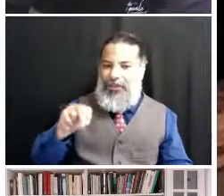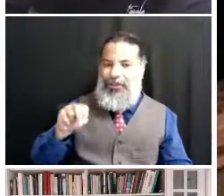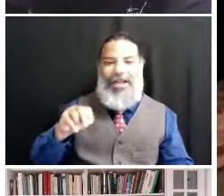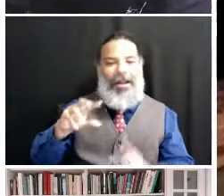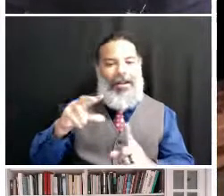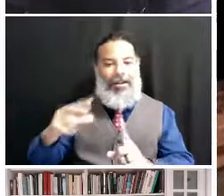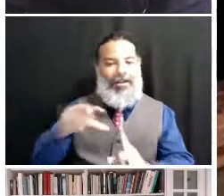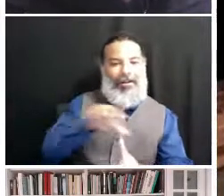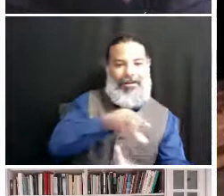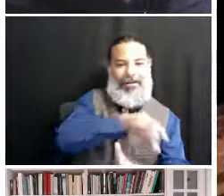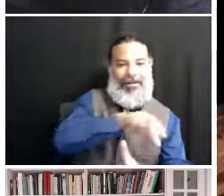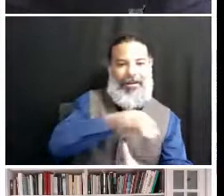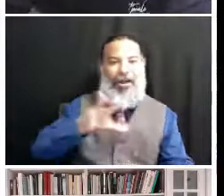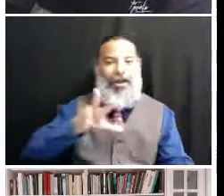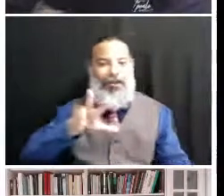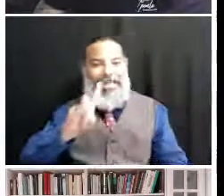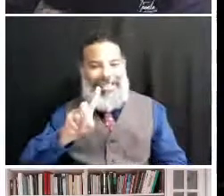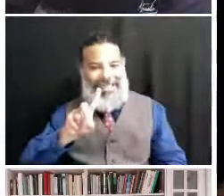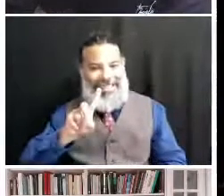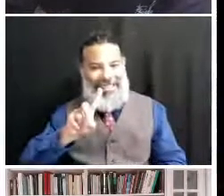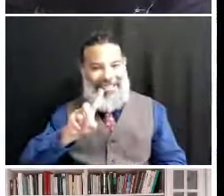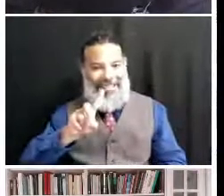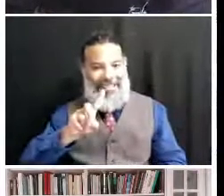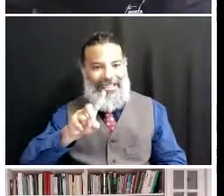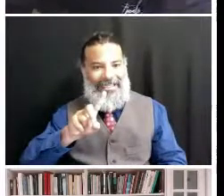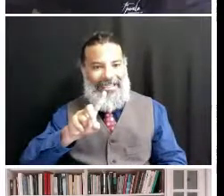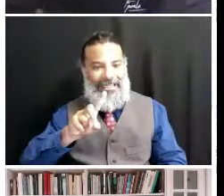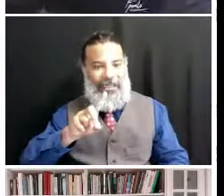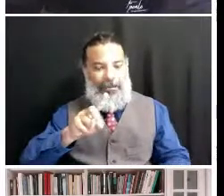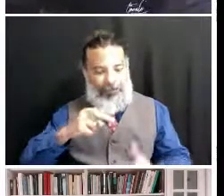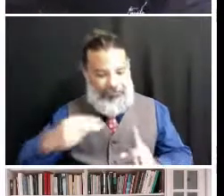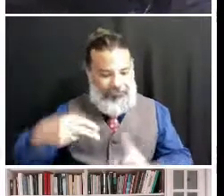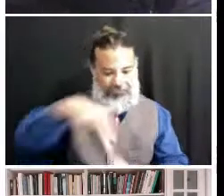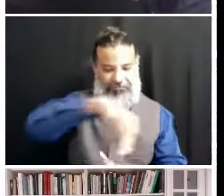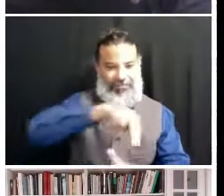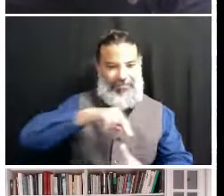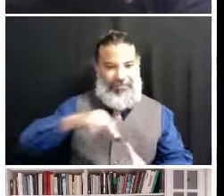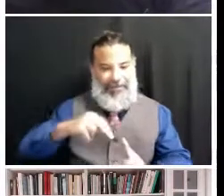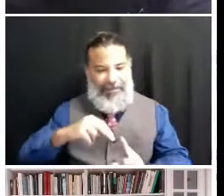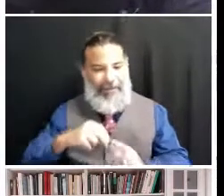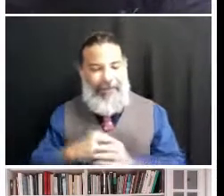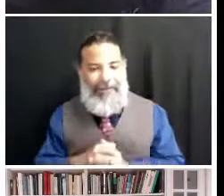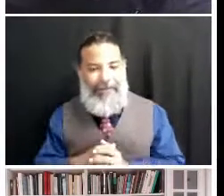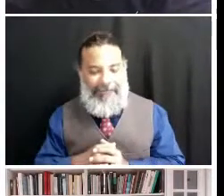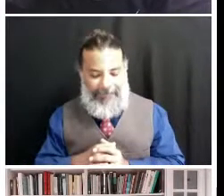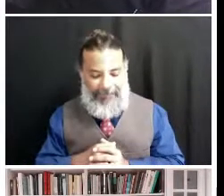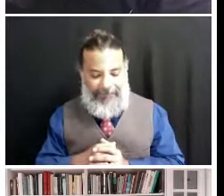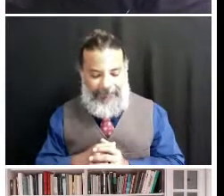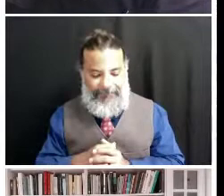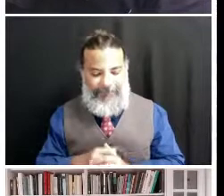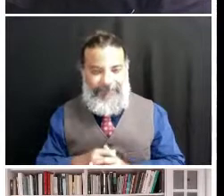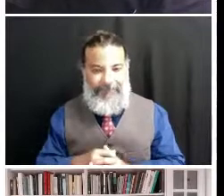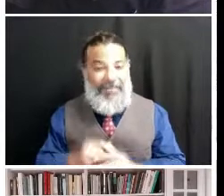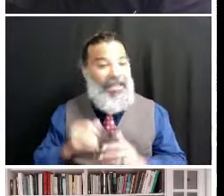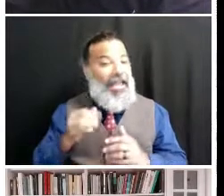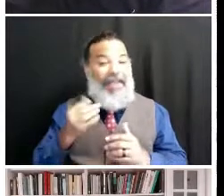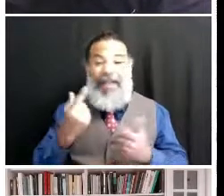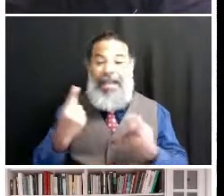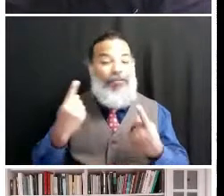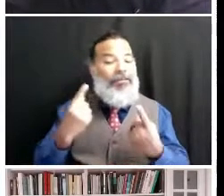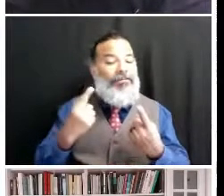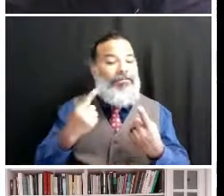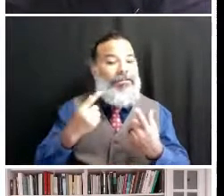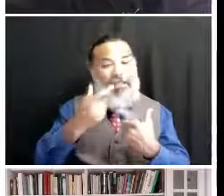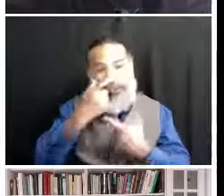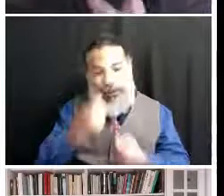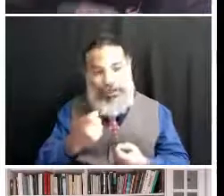of Andre and Franzoni's sculptural piece and pediment that's on display at the garden. And if anybody is interested